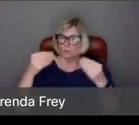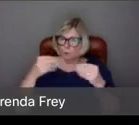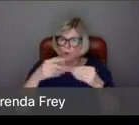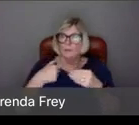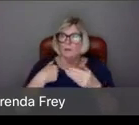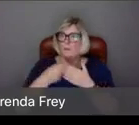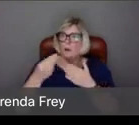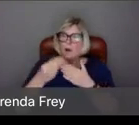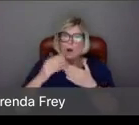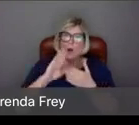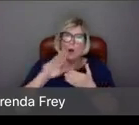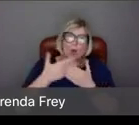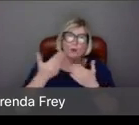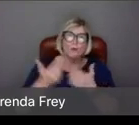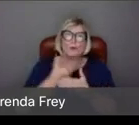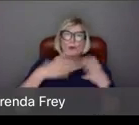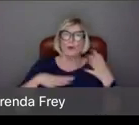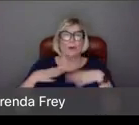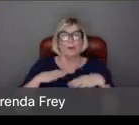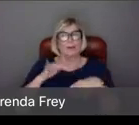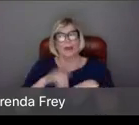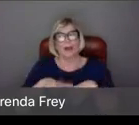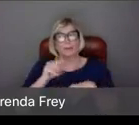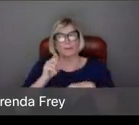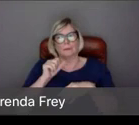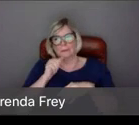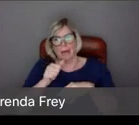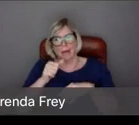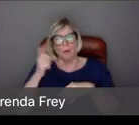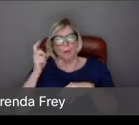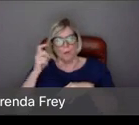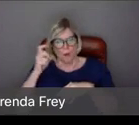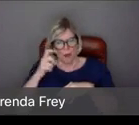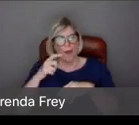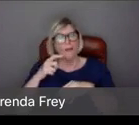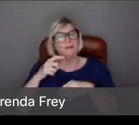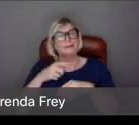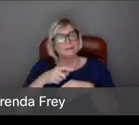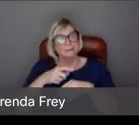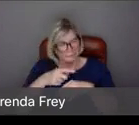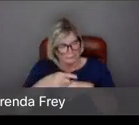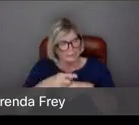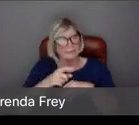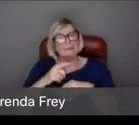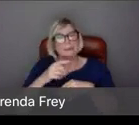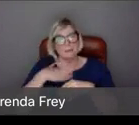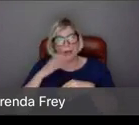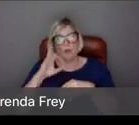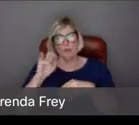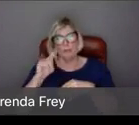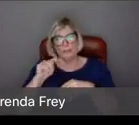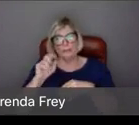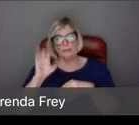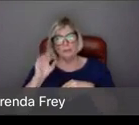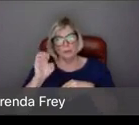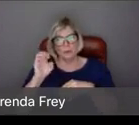for for this part of my credit score. The new credit was having a bit of a heart attack, and it drove my score down for a bit as